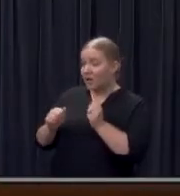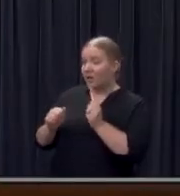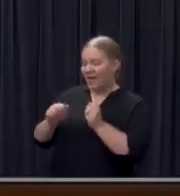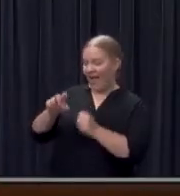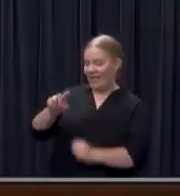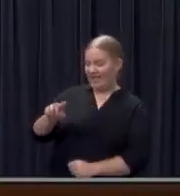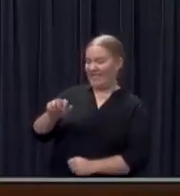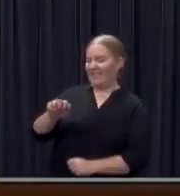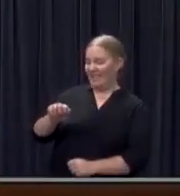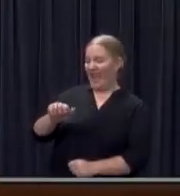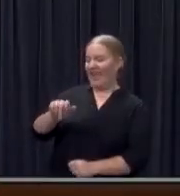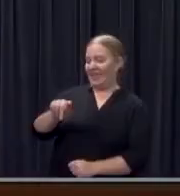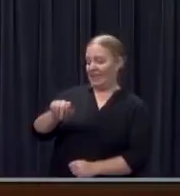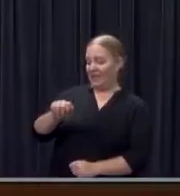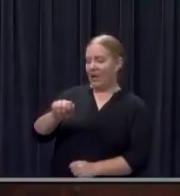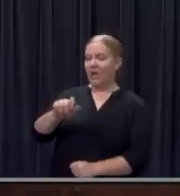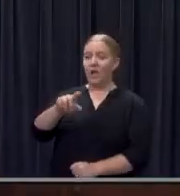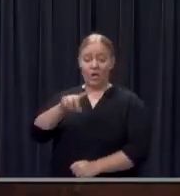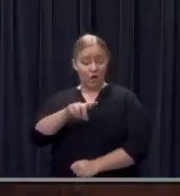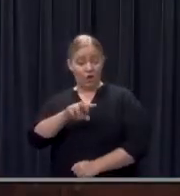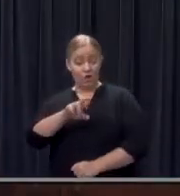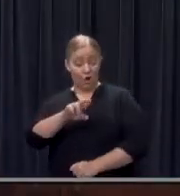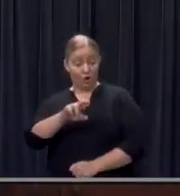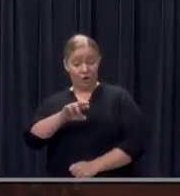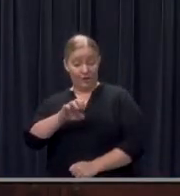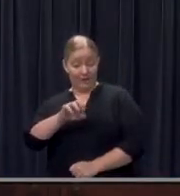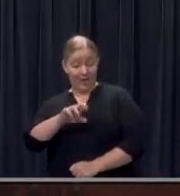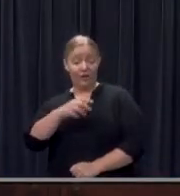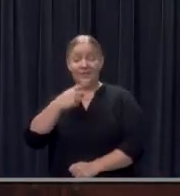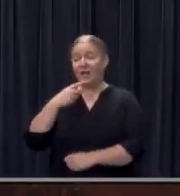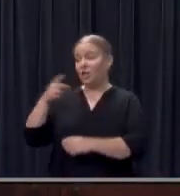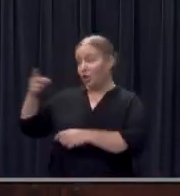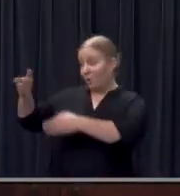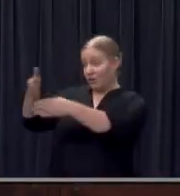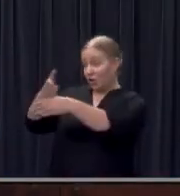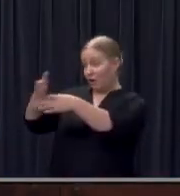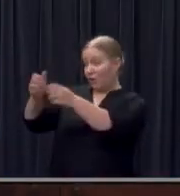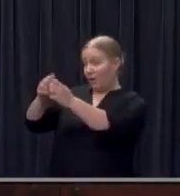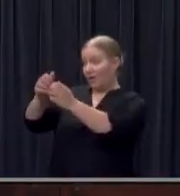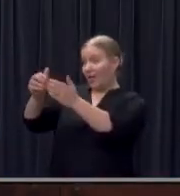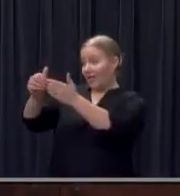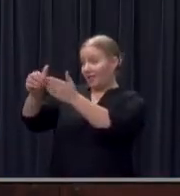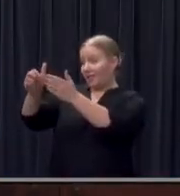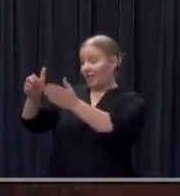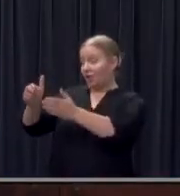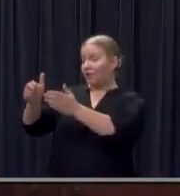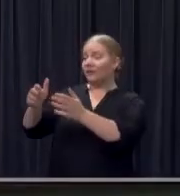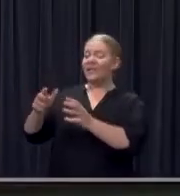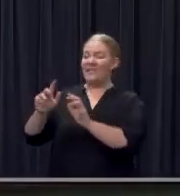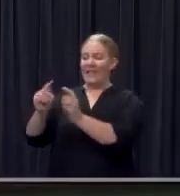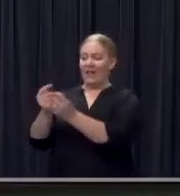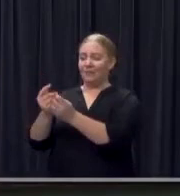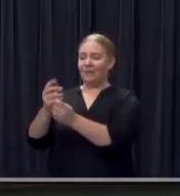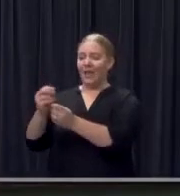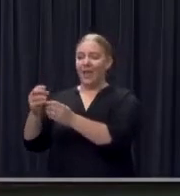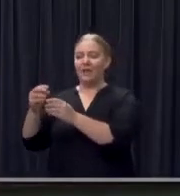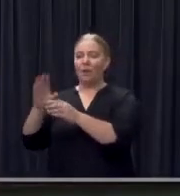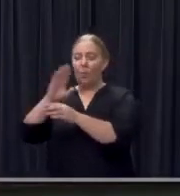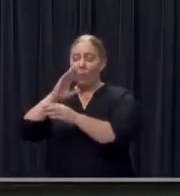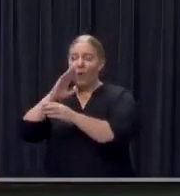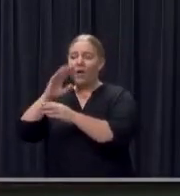data that Dr. Yeager shared that you all are sharing with the leadership teams, and then the trickle down to the leaders of each of the